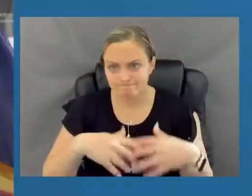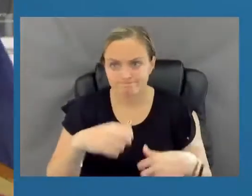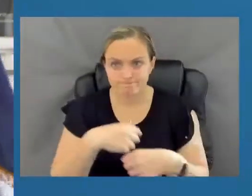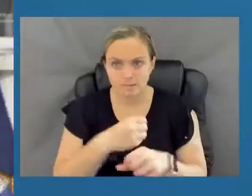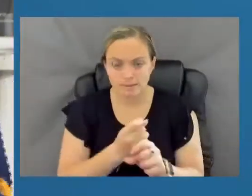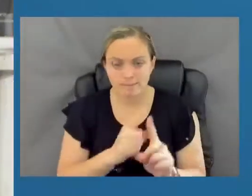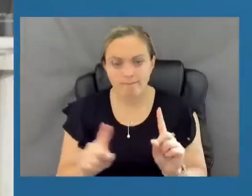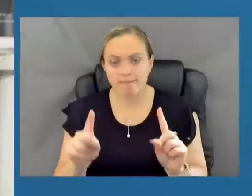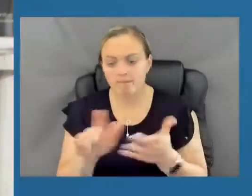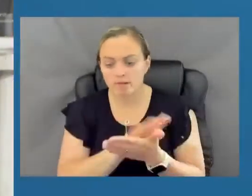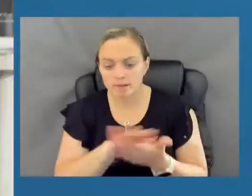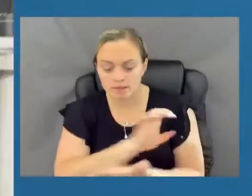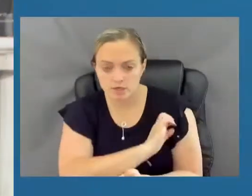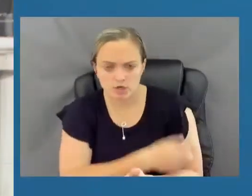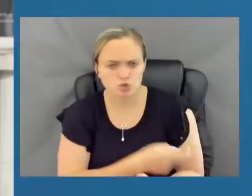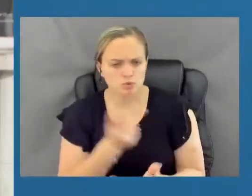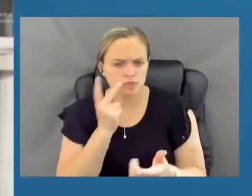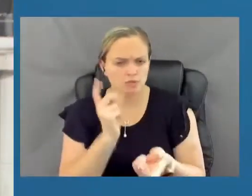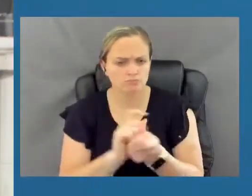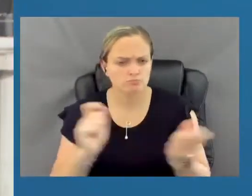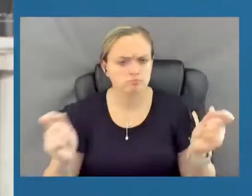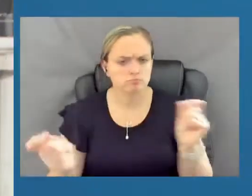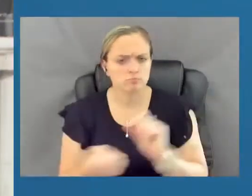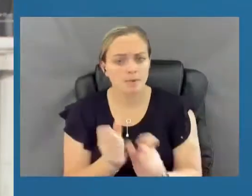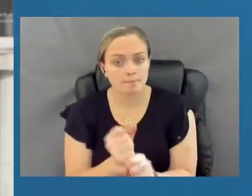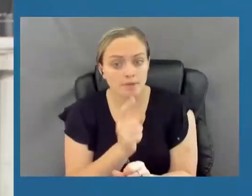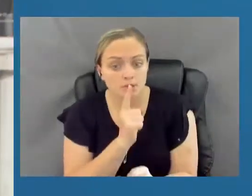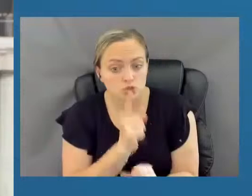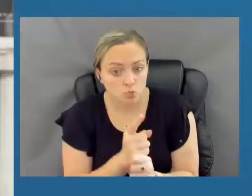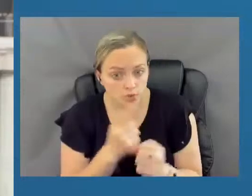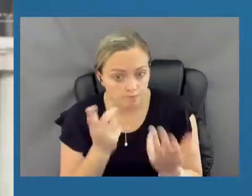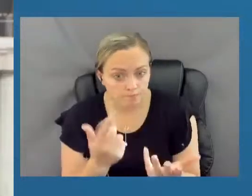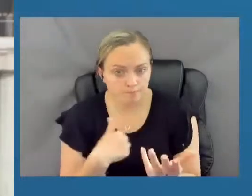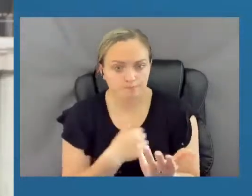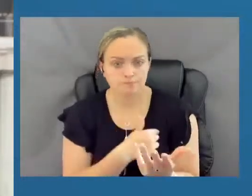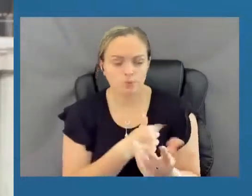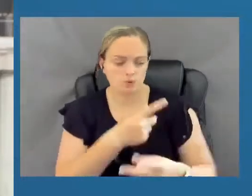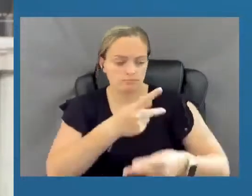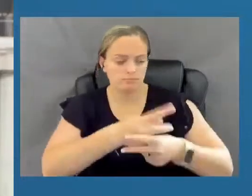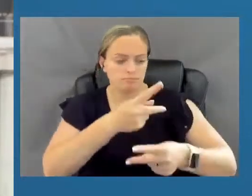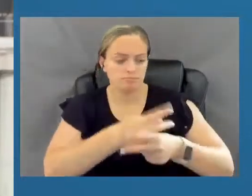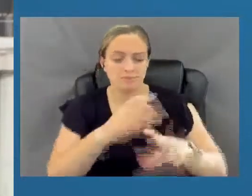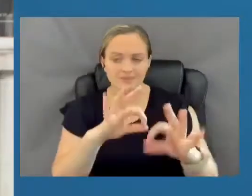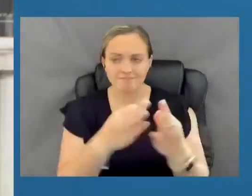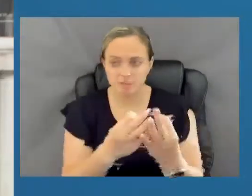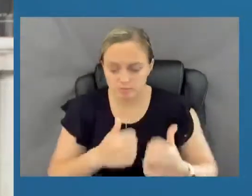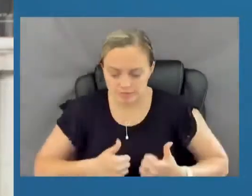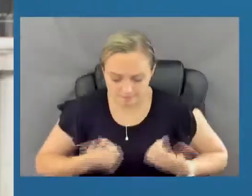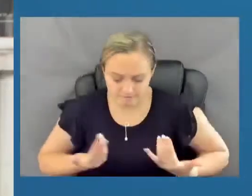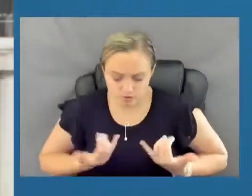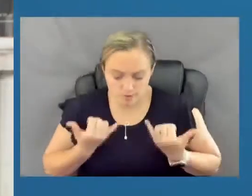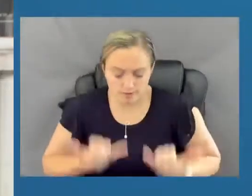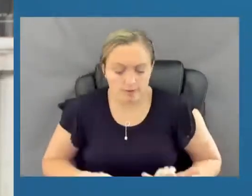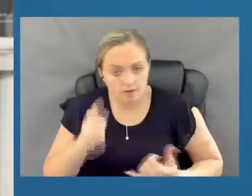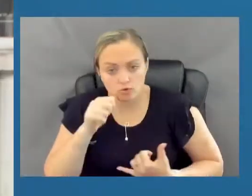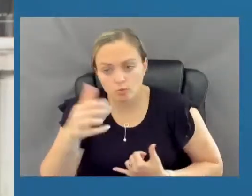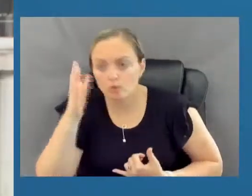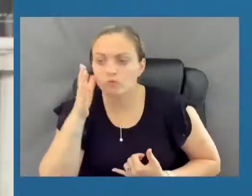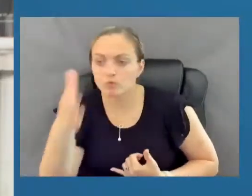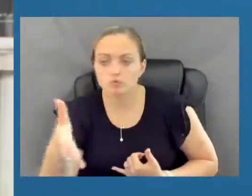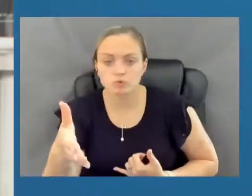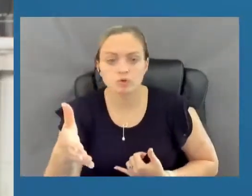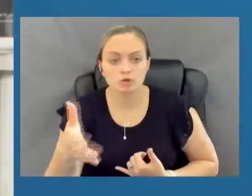we are transitioning. But we have to make sure that we take care of the families of today and tomorrow with